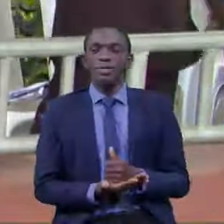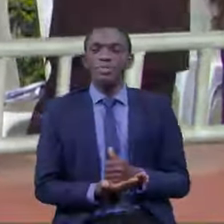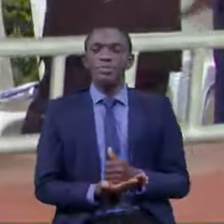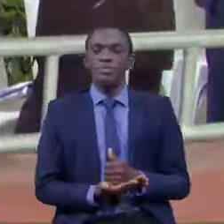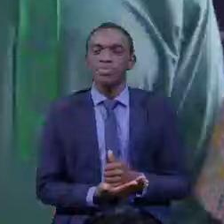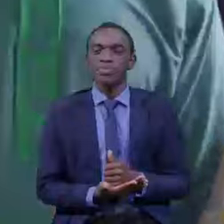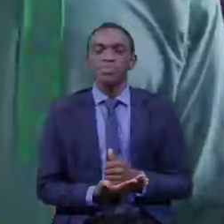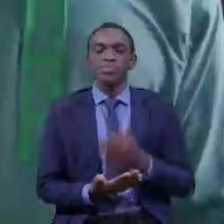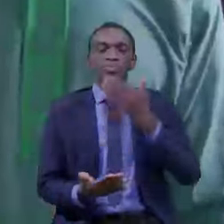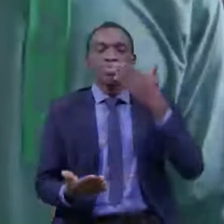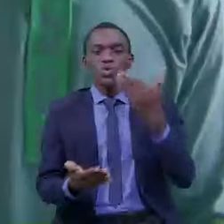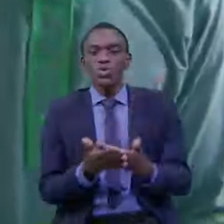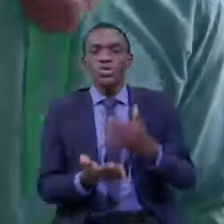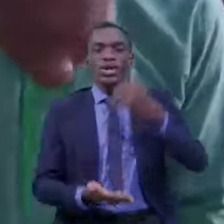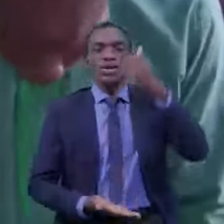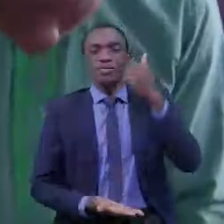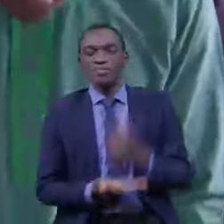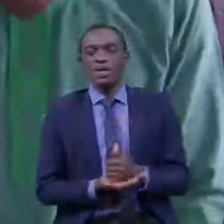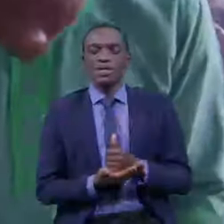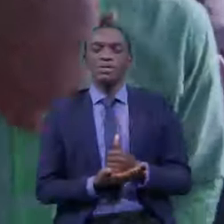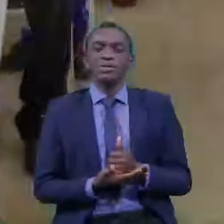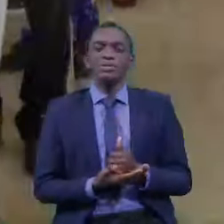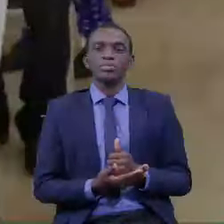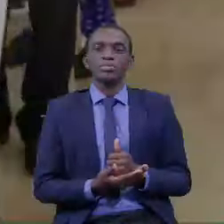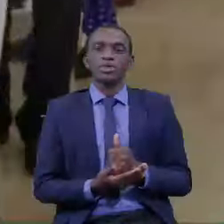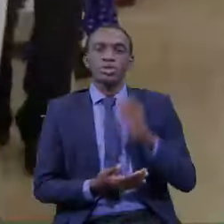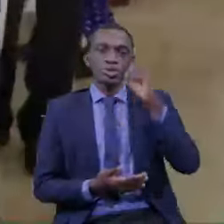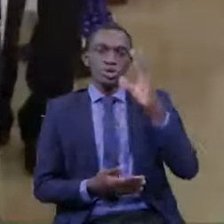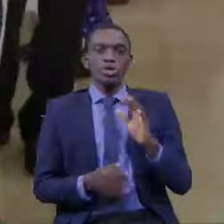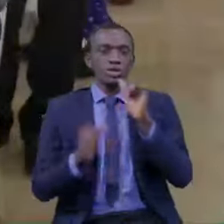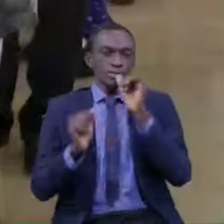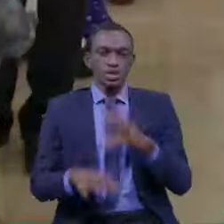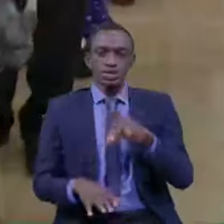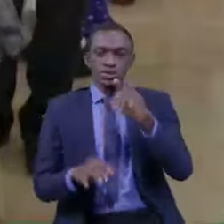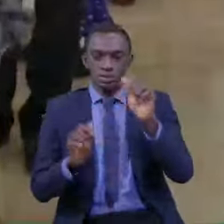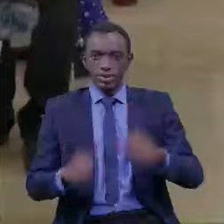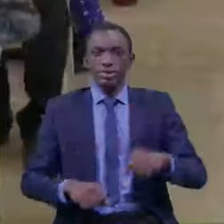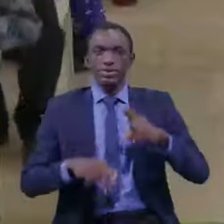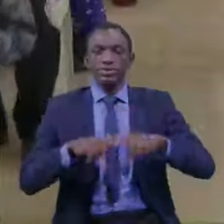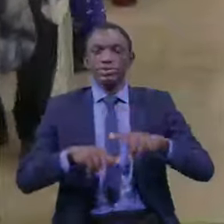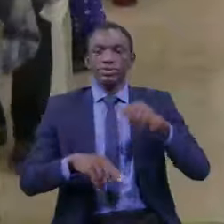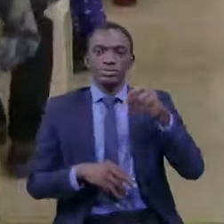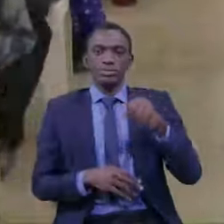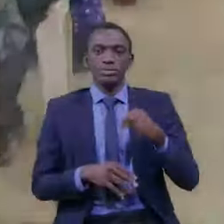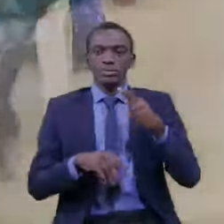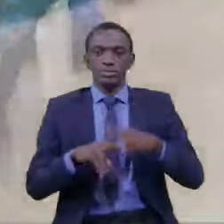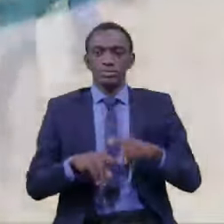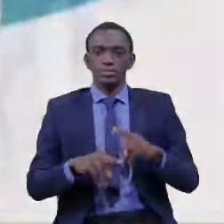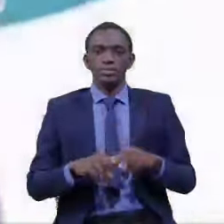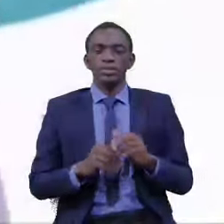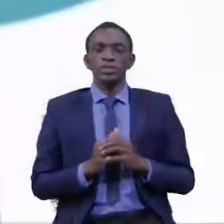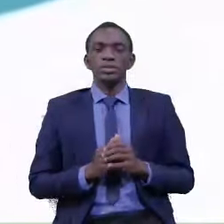amen. Amen. God bless you. You can sit down. Made